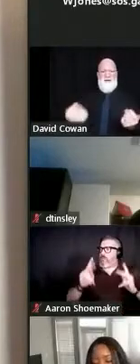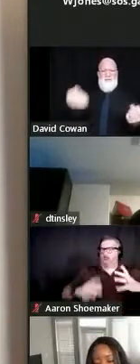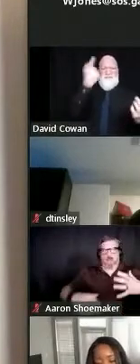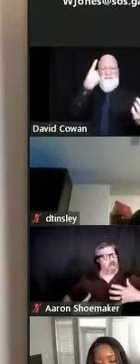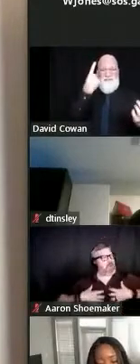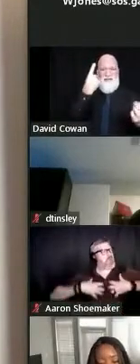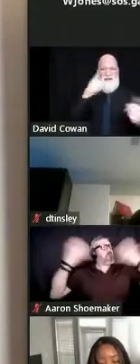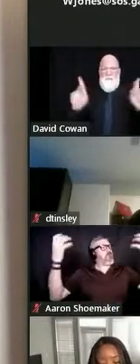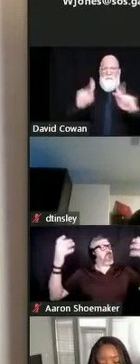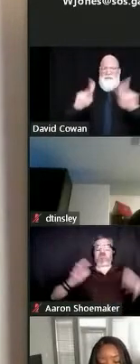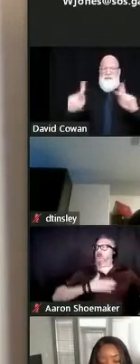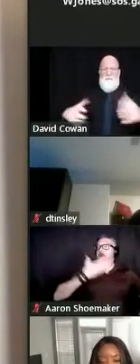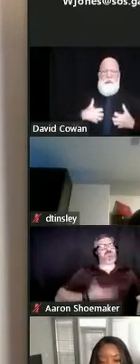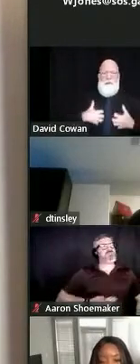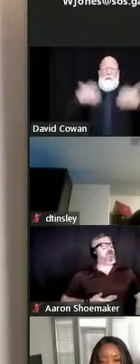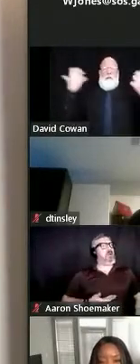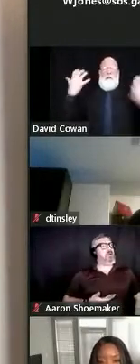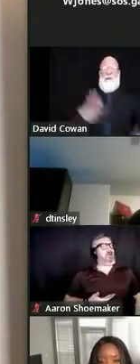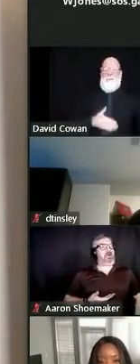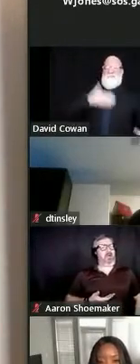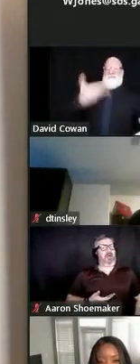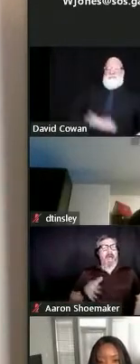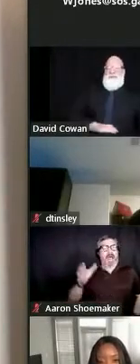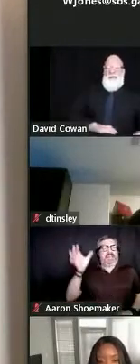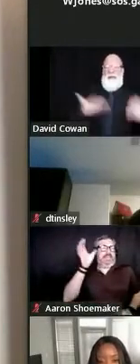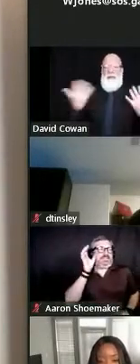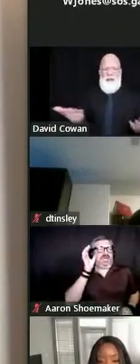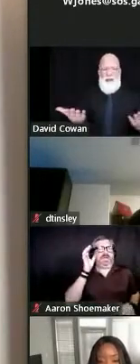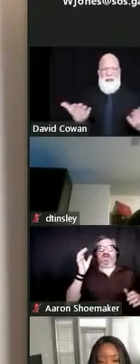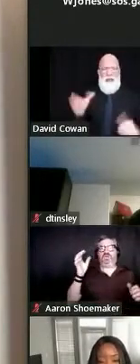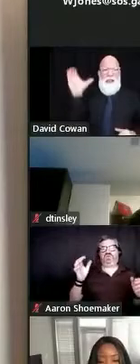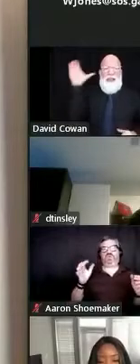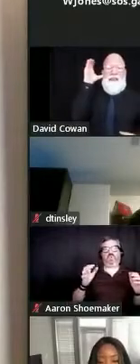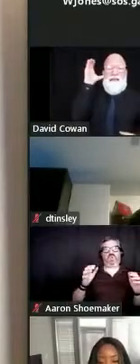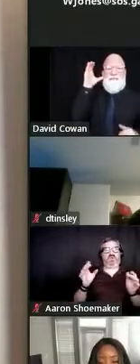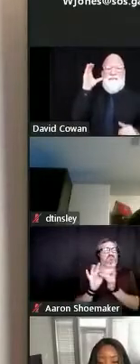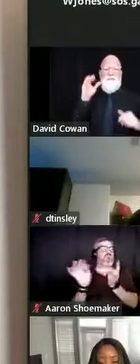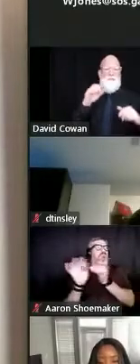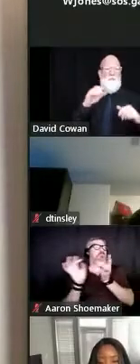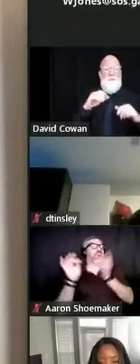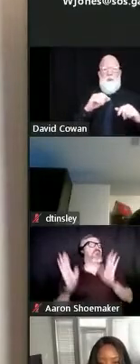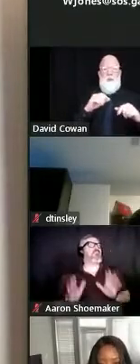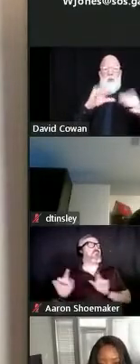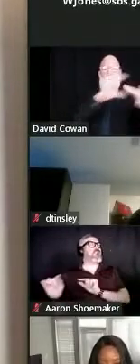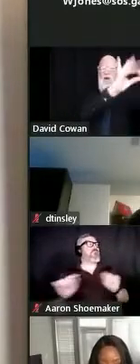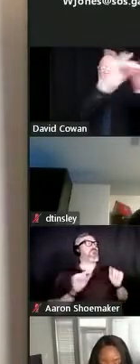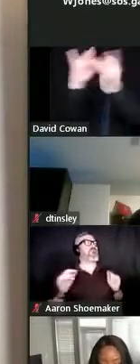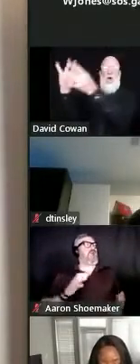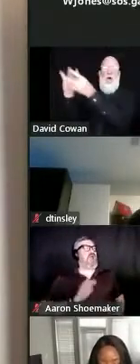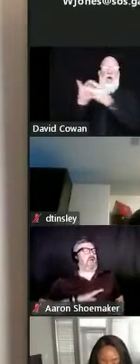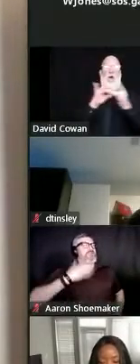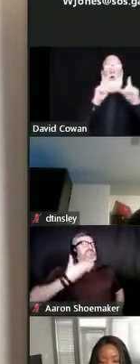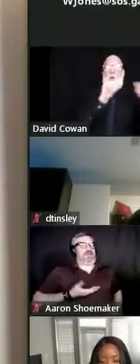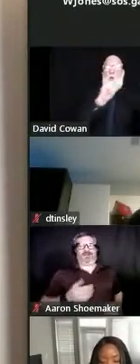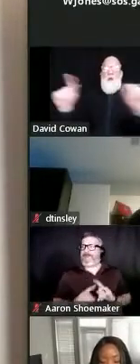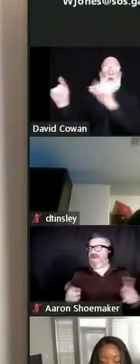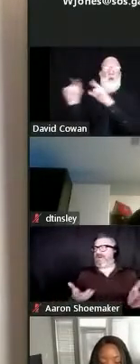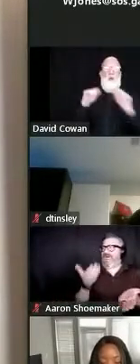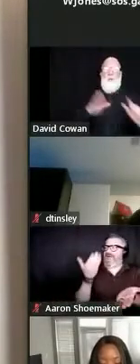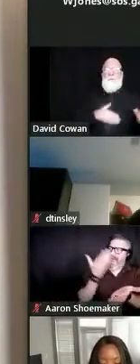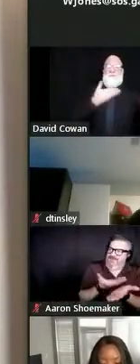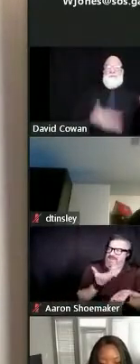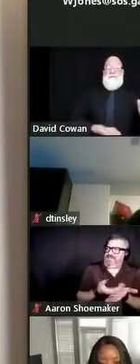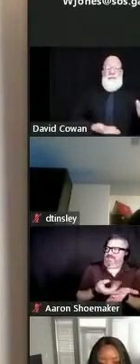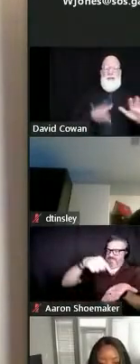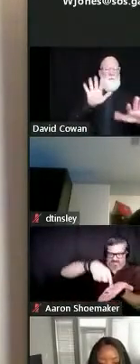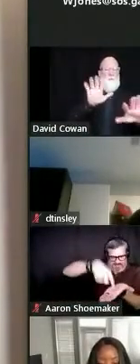who are listening to people who are also upset but have so far shown a lack of evidence at least in this state of any widespread